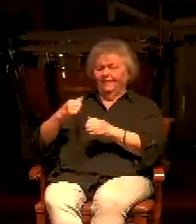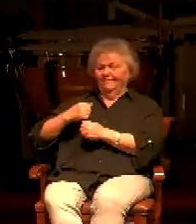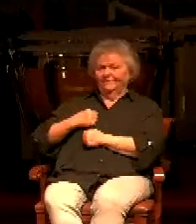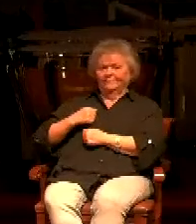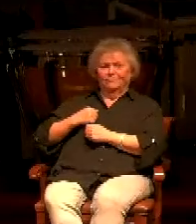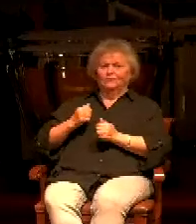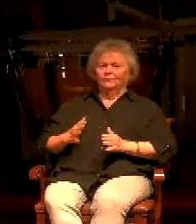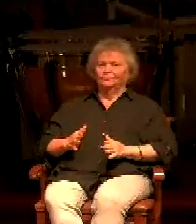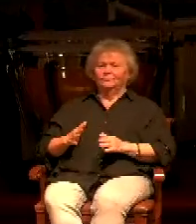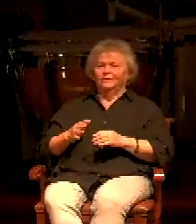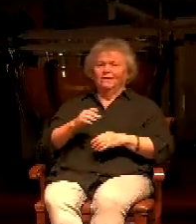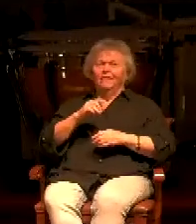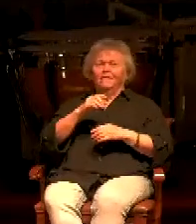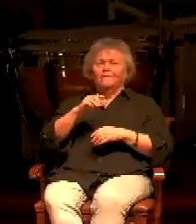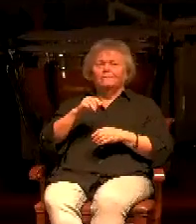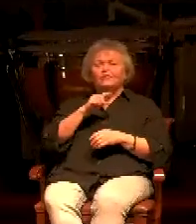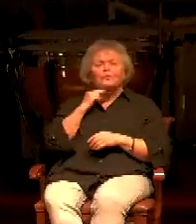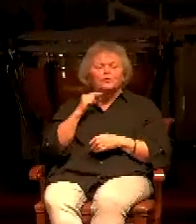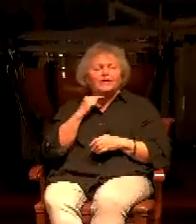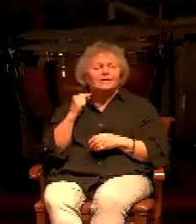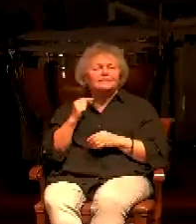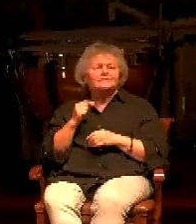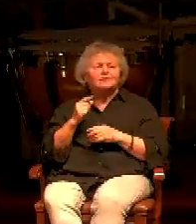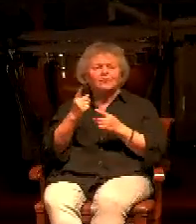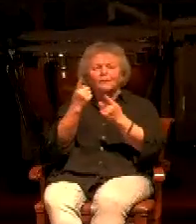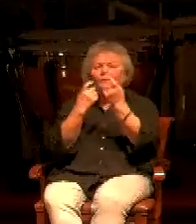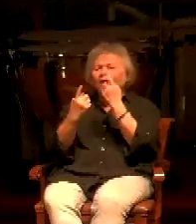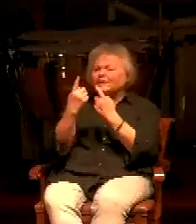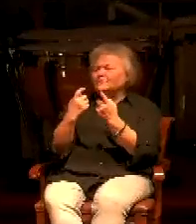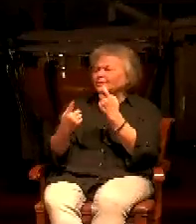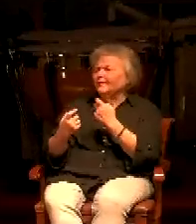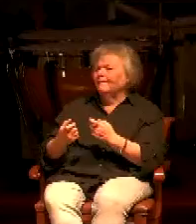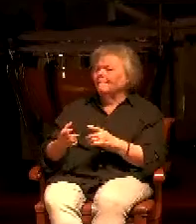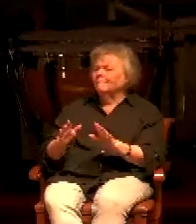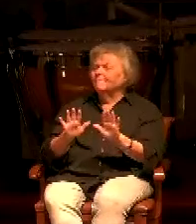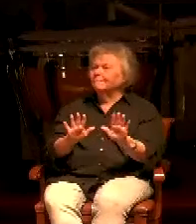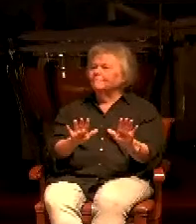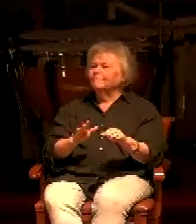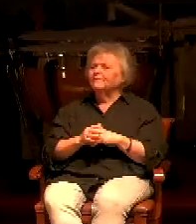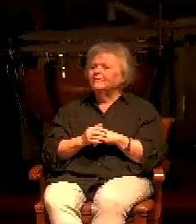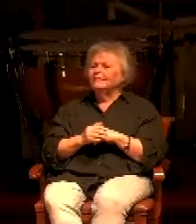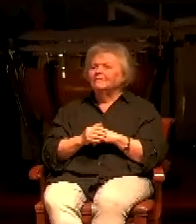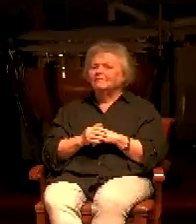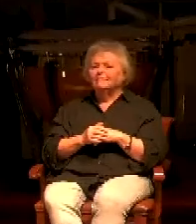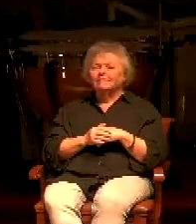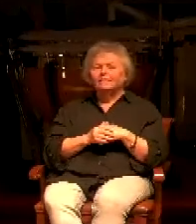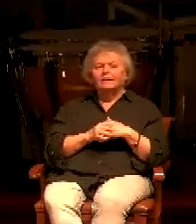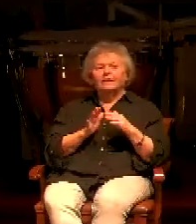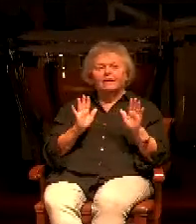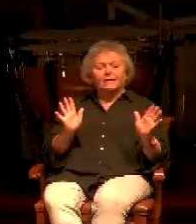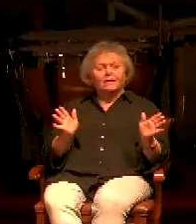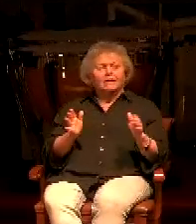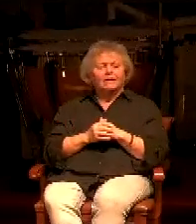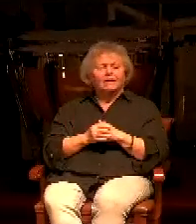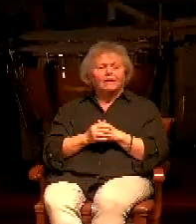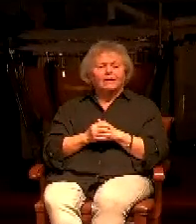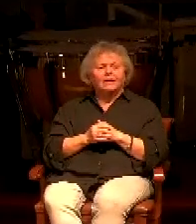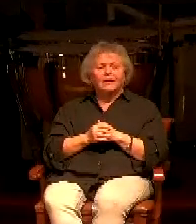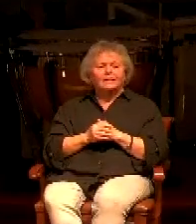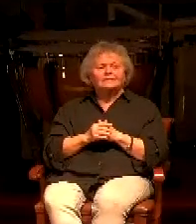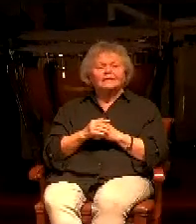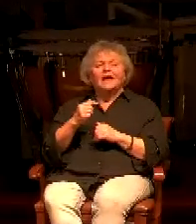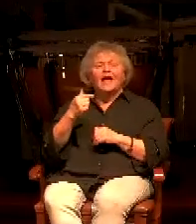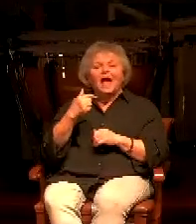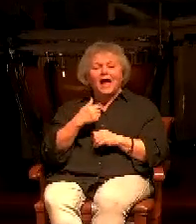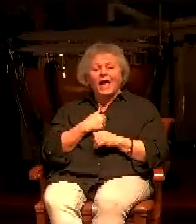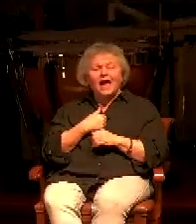truth. "I've said the same thing everywhere I've gone. I've spoke, I've healed, I've preached. Go find all those masses that heard.